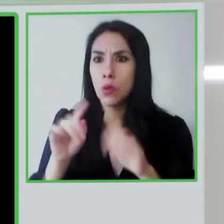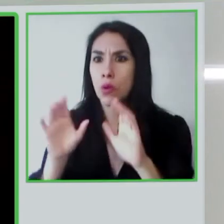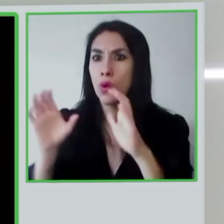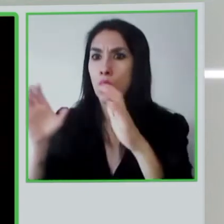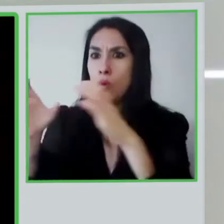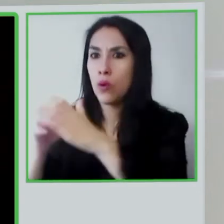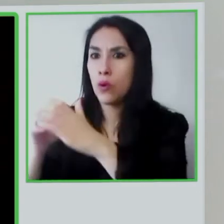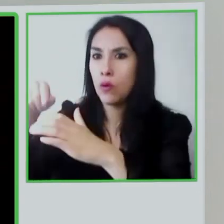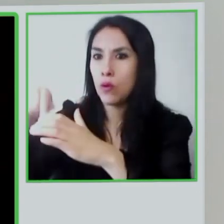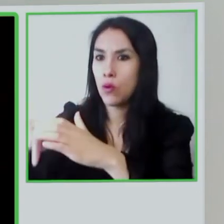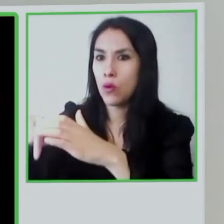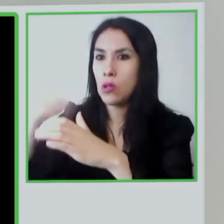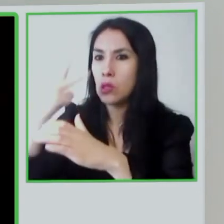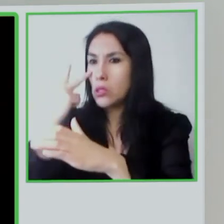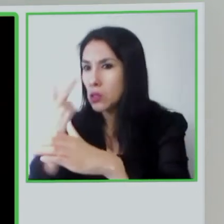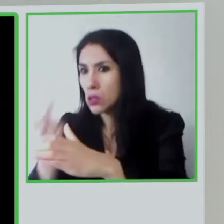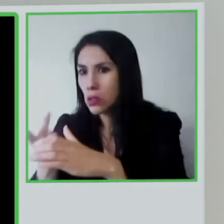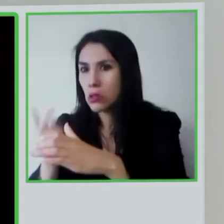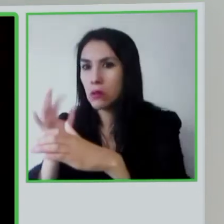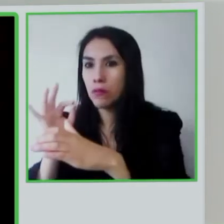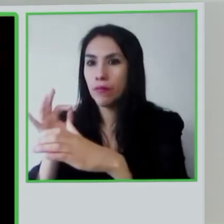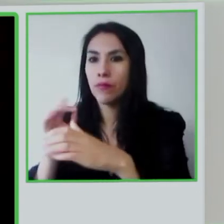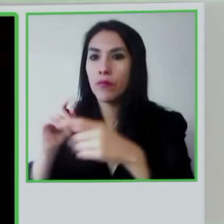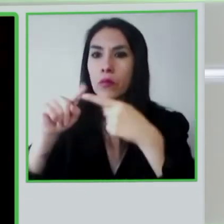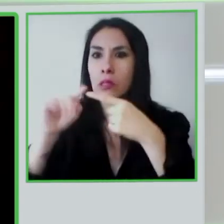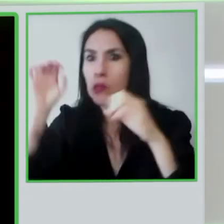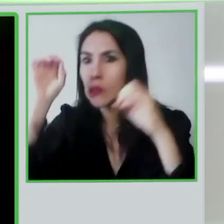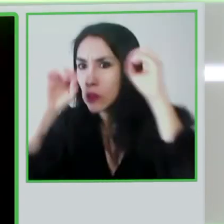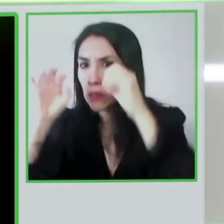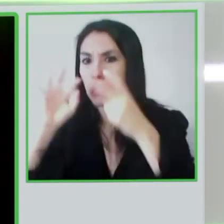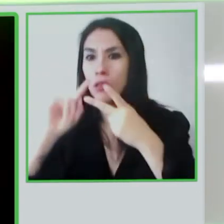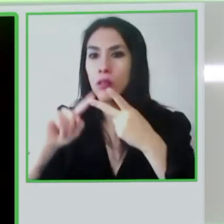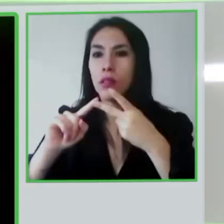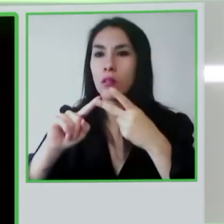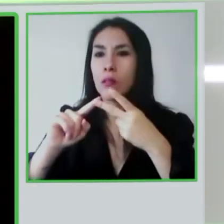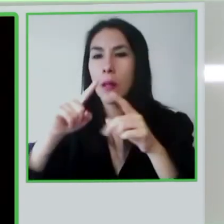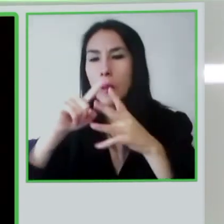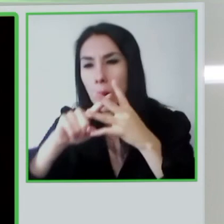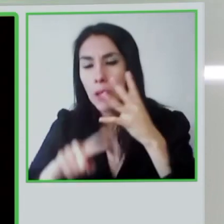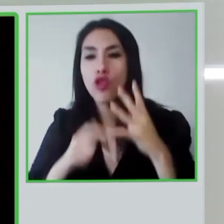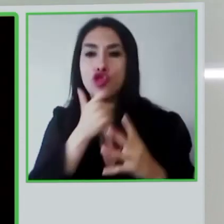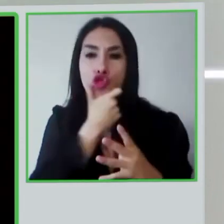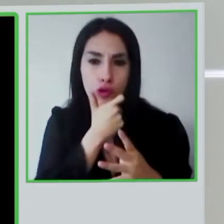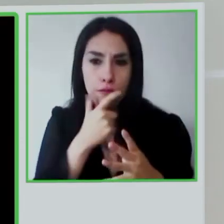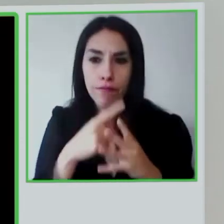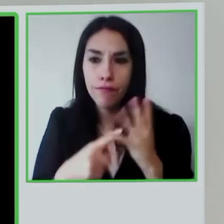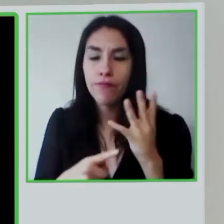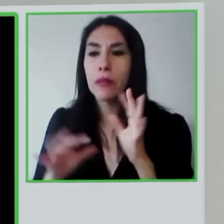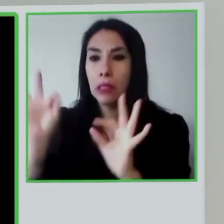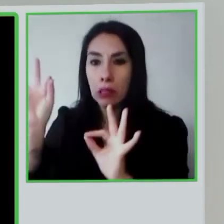organizations. These are including Google, Aston Martin, Shell, BBC, among others.